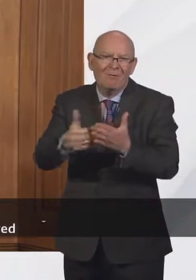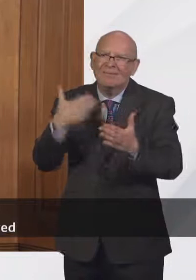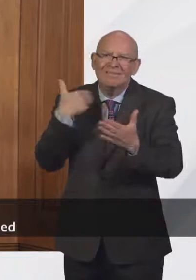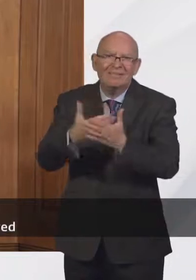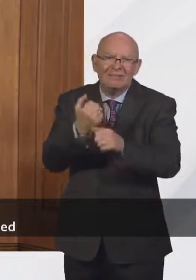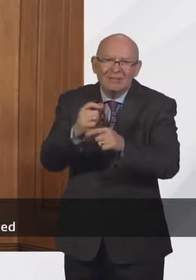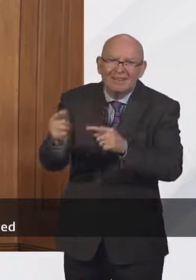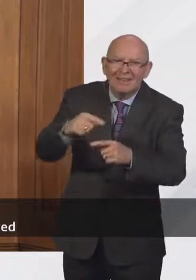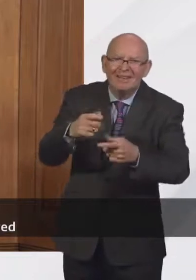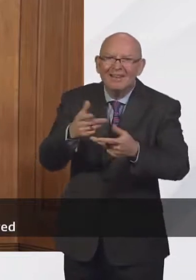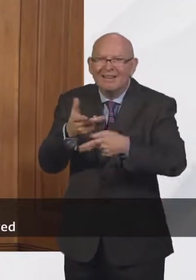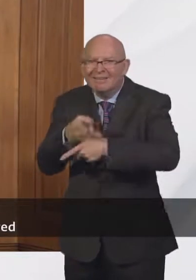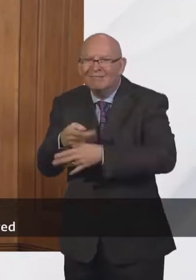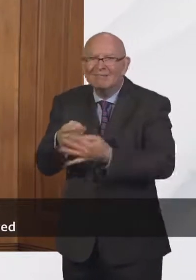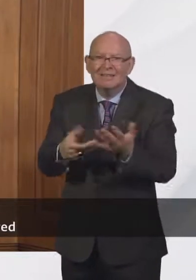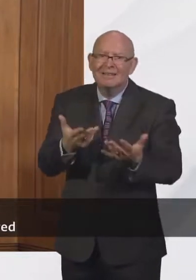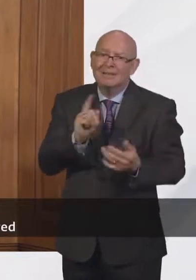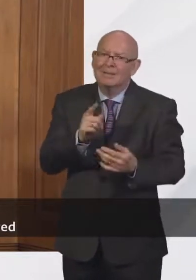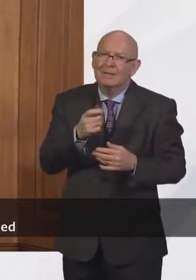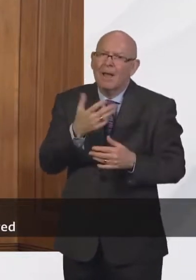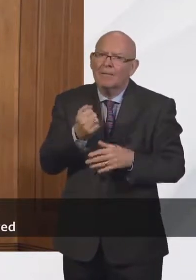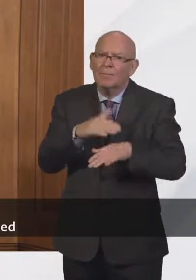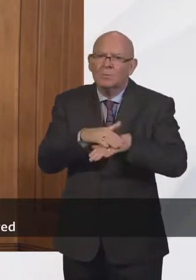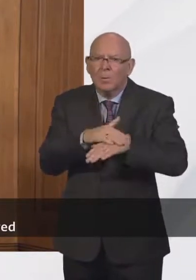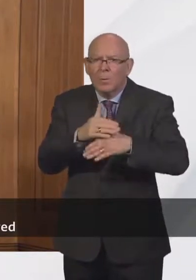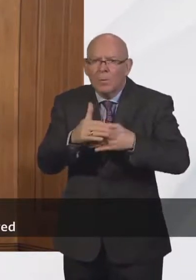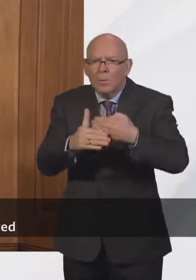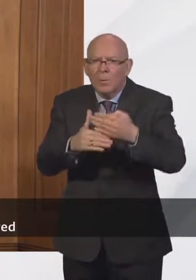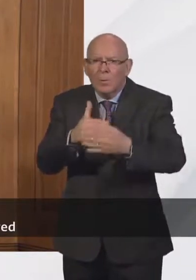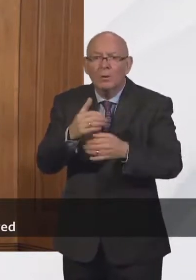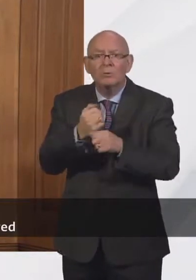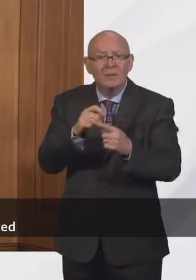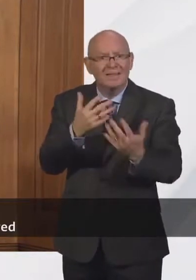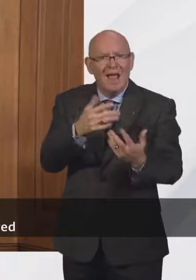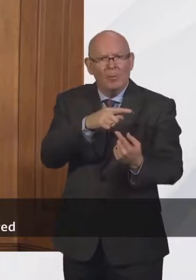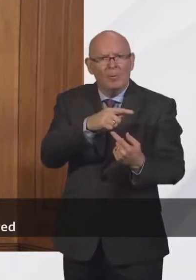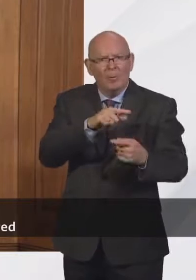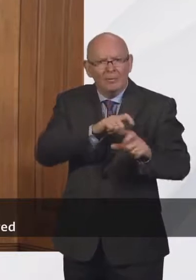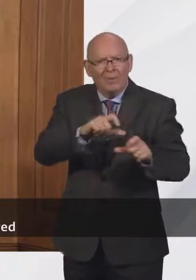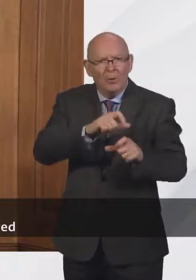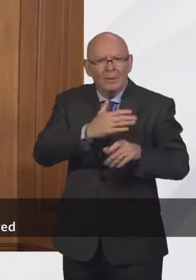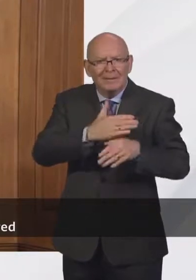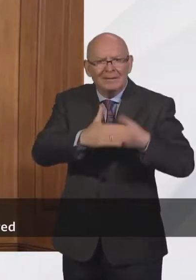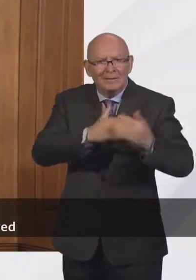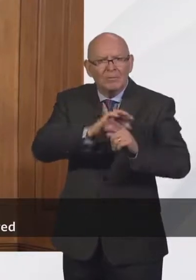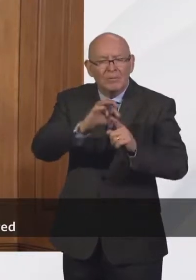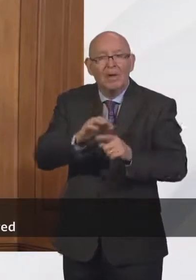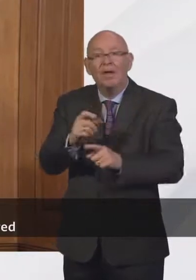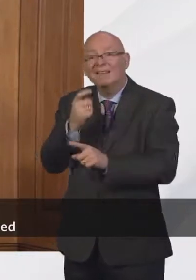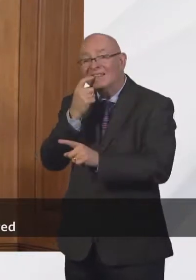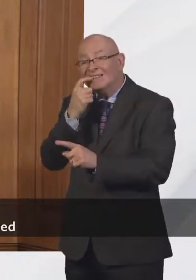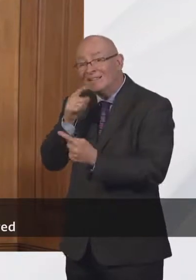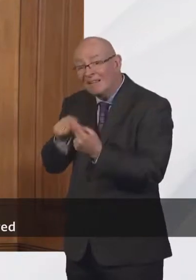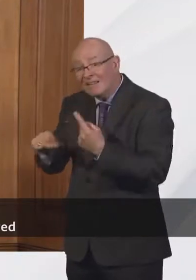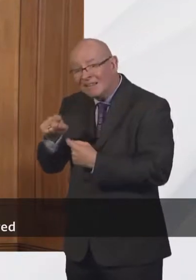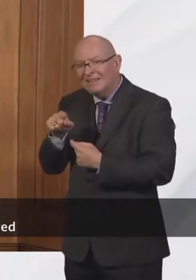the period, but it is particularly high risk because you're generating a lot of potentially potentially aerosols, certainly a lot of droplets around